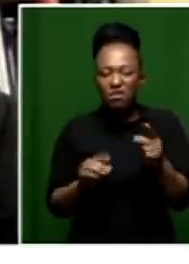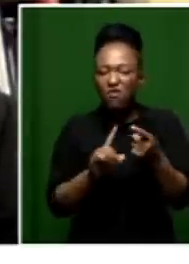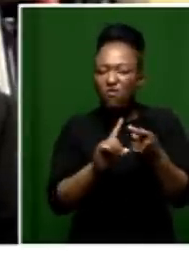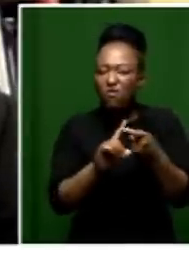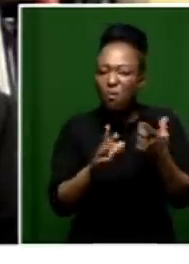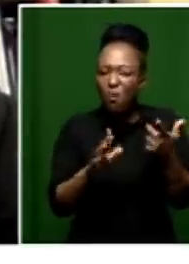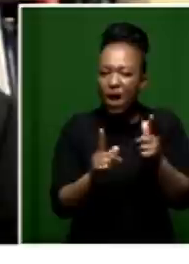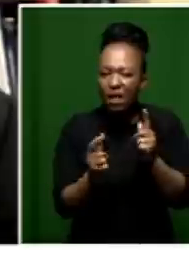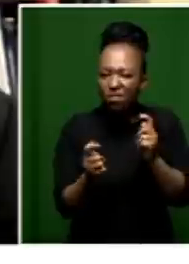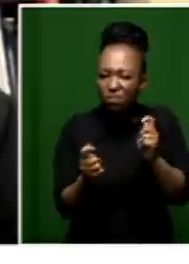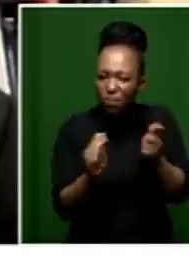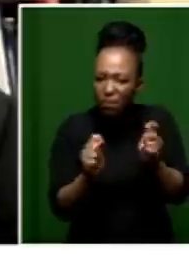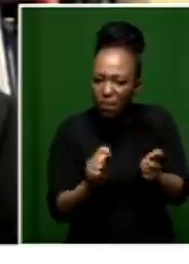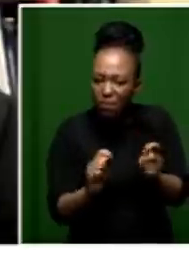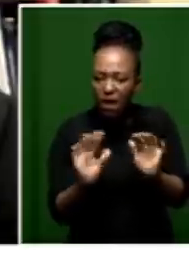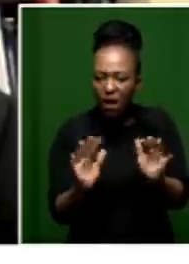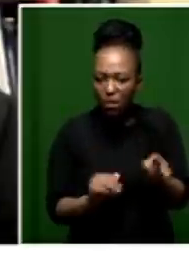the mutations, etc.?